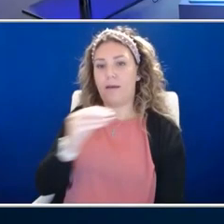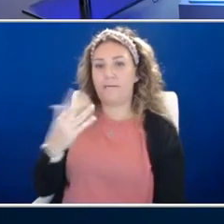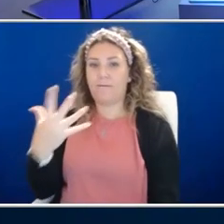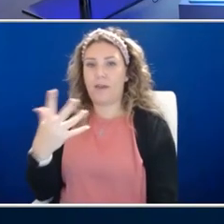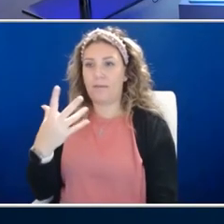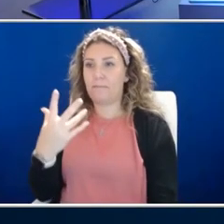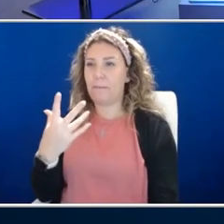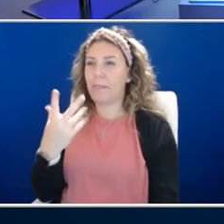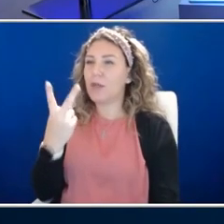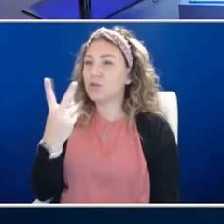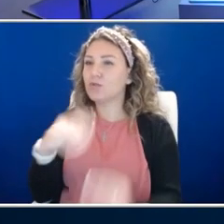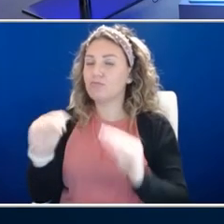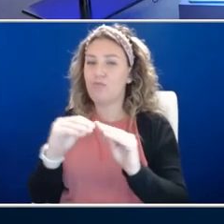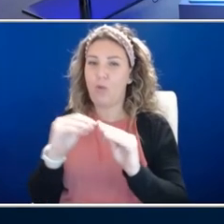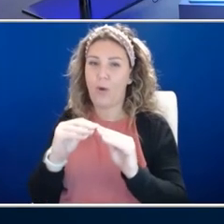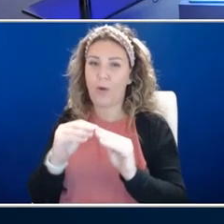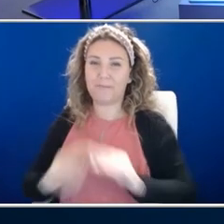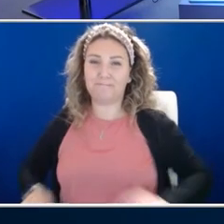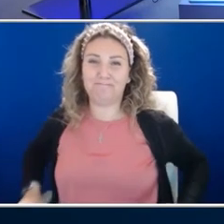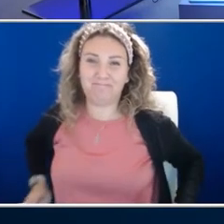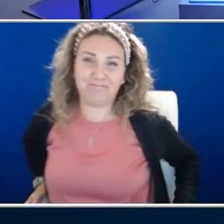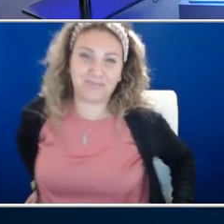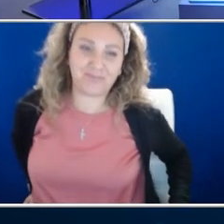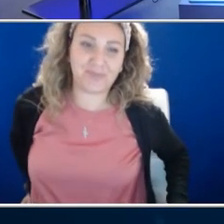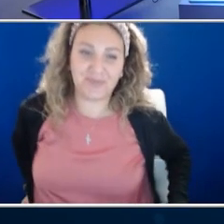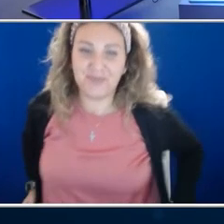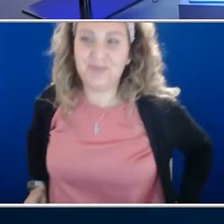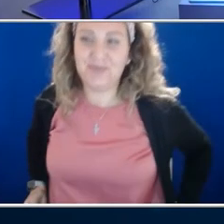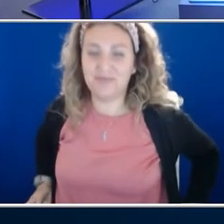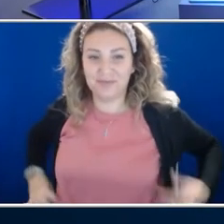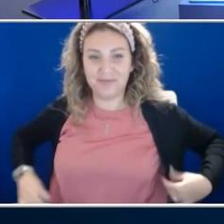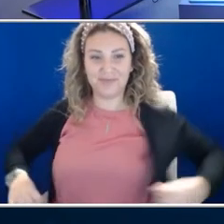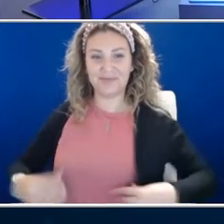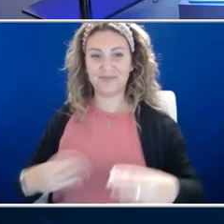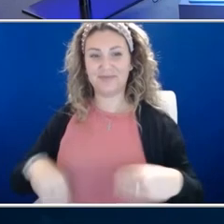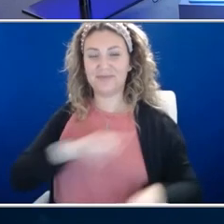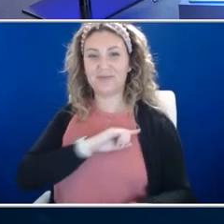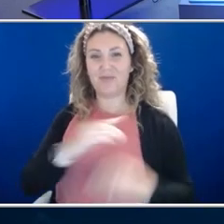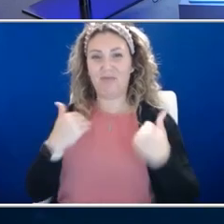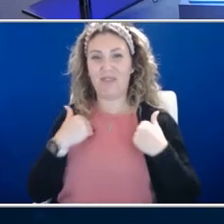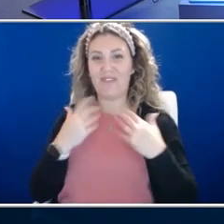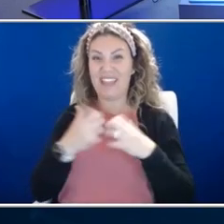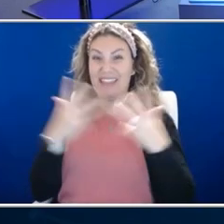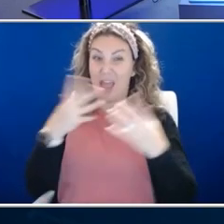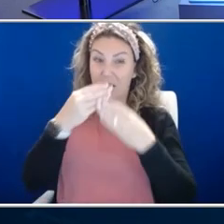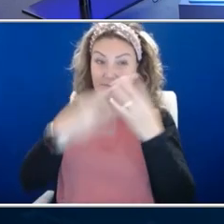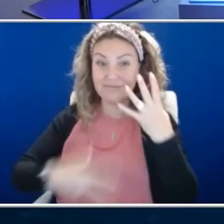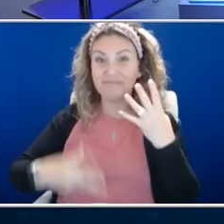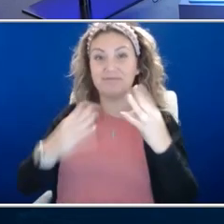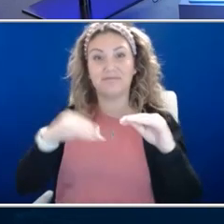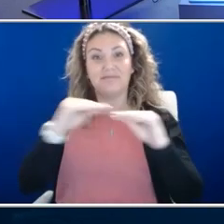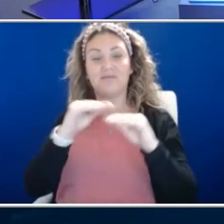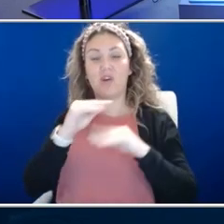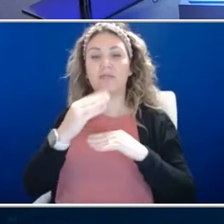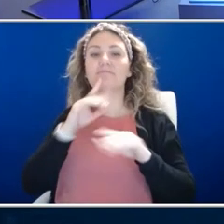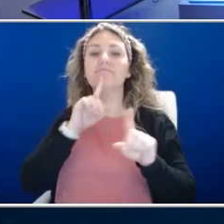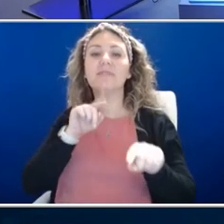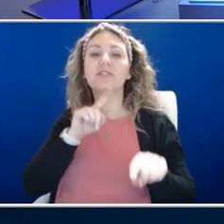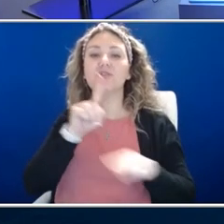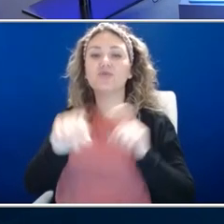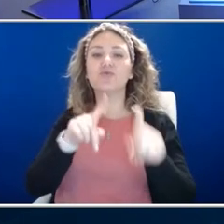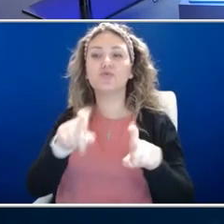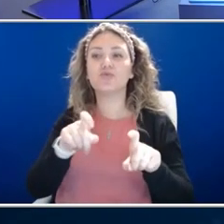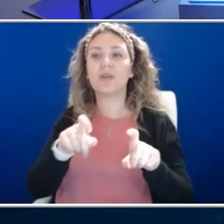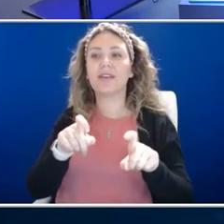questions, Alexis. Okay, two more questions, and then we have a lot more, so we're going to try to hang on to those and then answer questions if we don't get to you in our